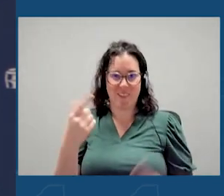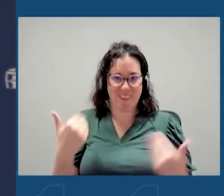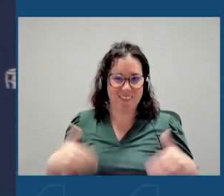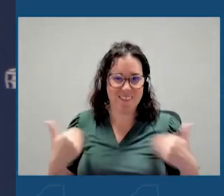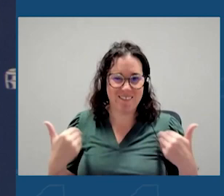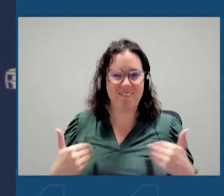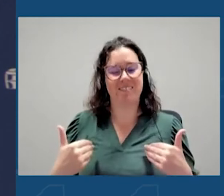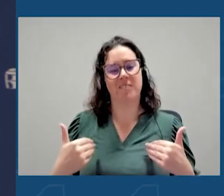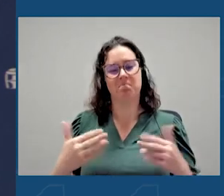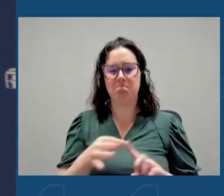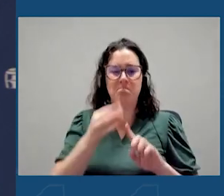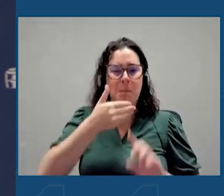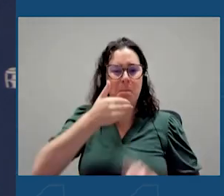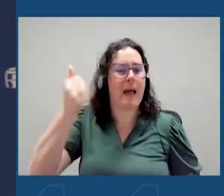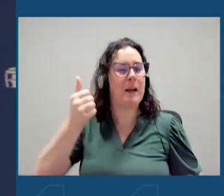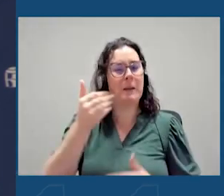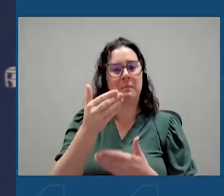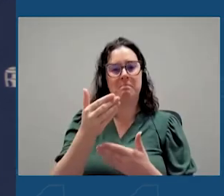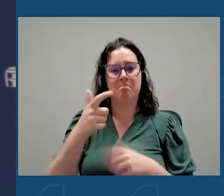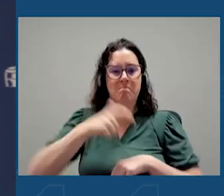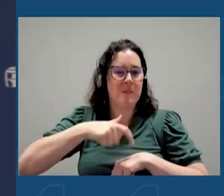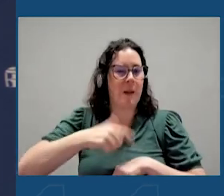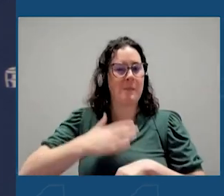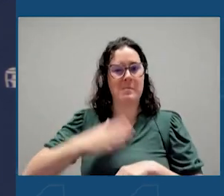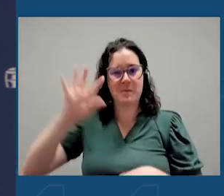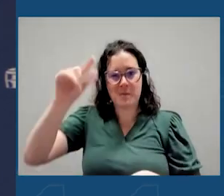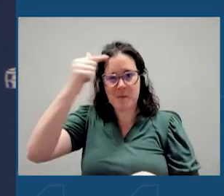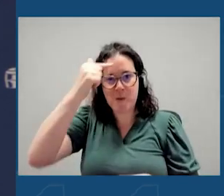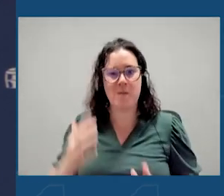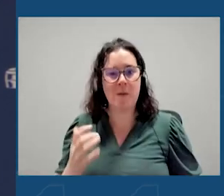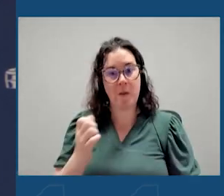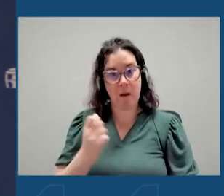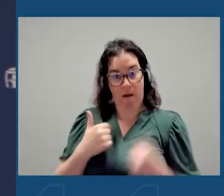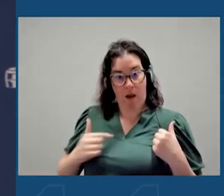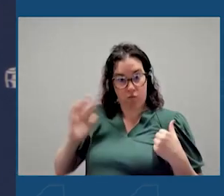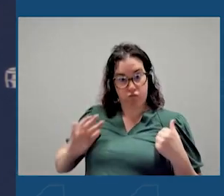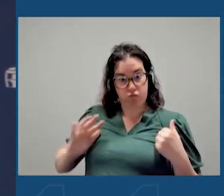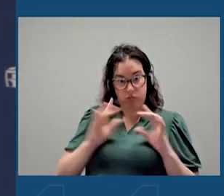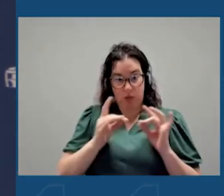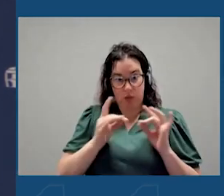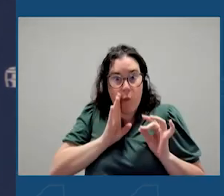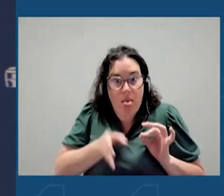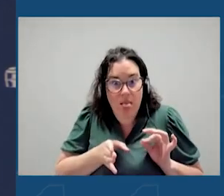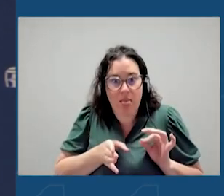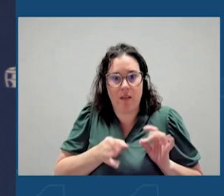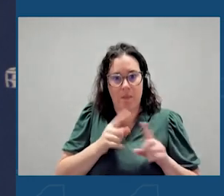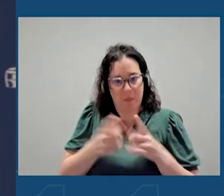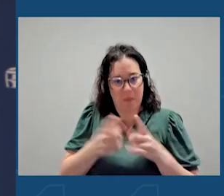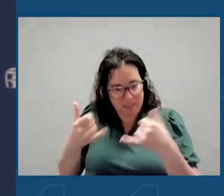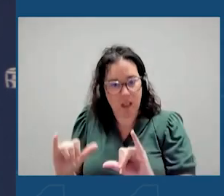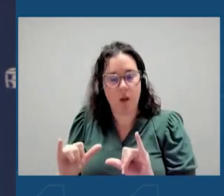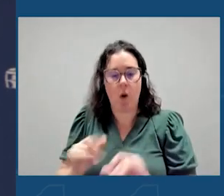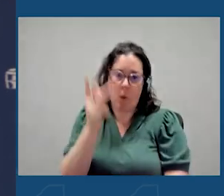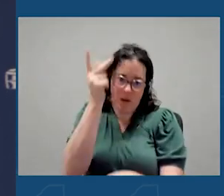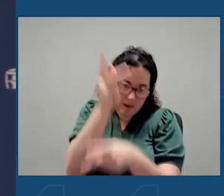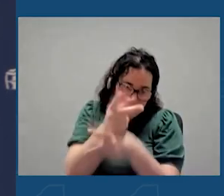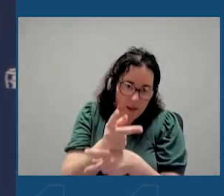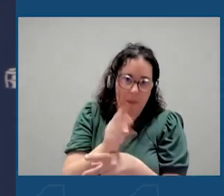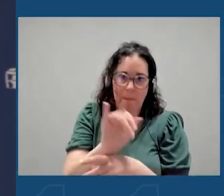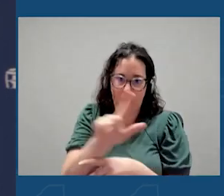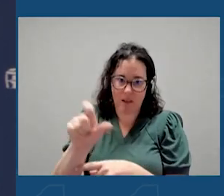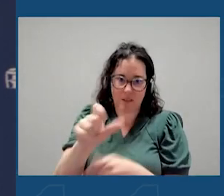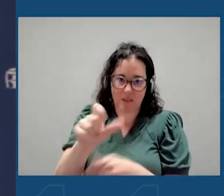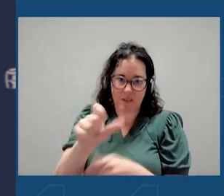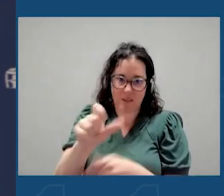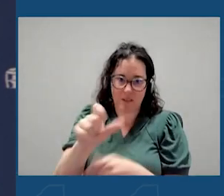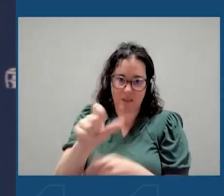of my time as your governor, to make sure we delivered what I said we would do. We're keeping the Buffalo Bills in Buffalo for at least